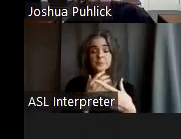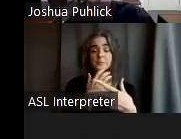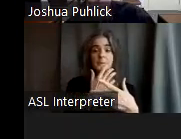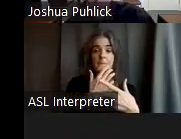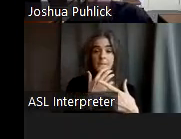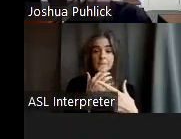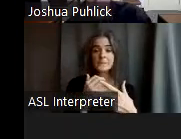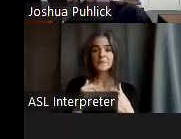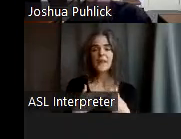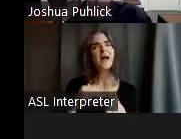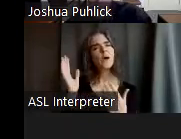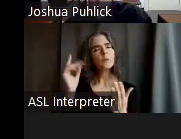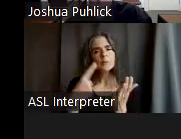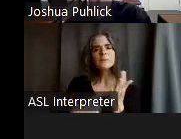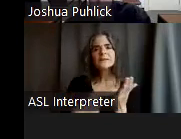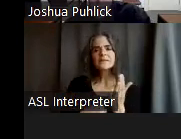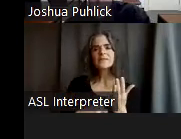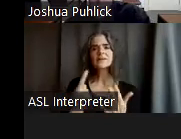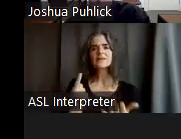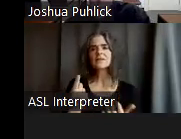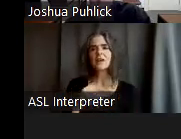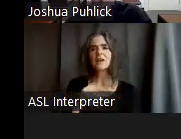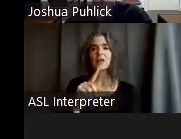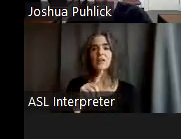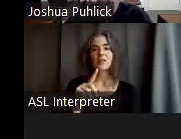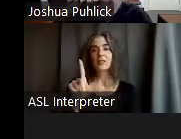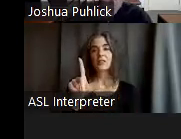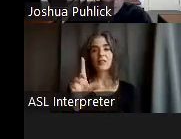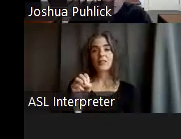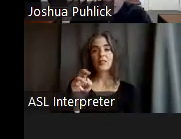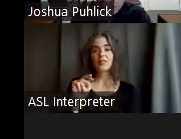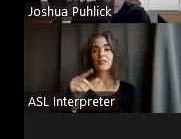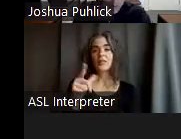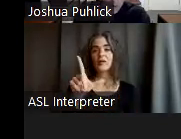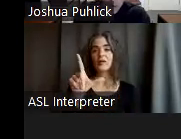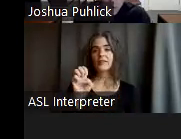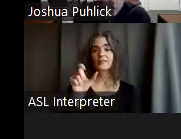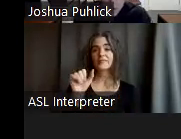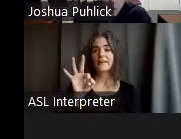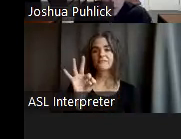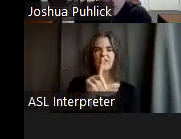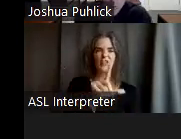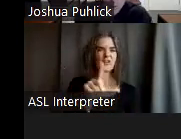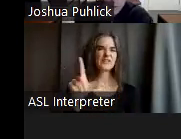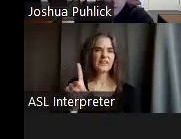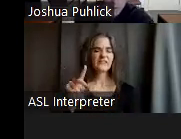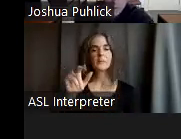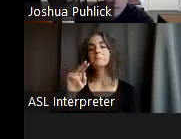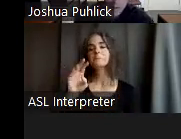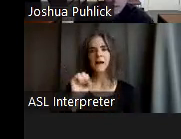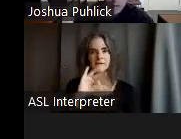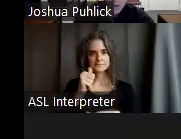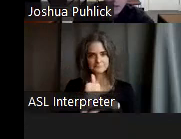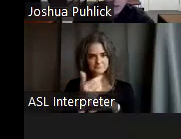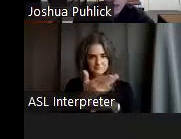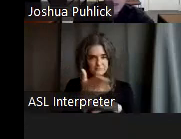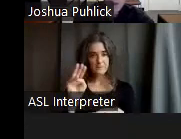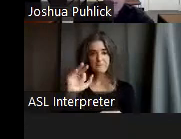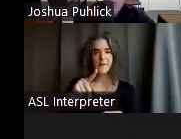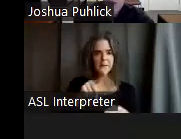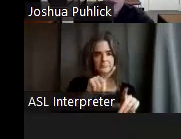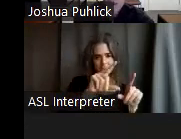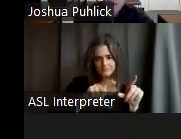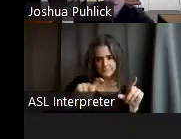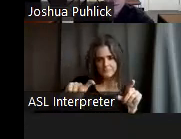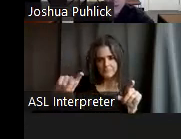Since I'm going to be talking about longleaf pine, I put up this map of the historical distribution of longleaf